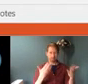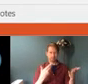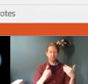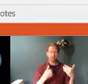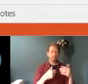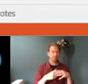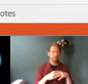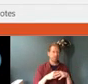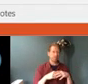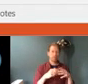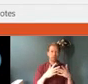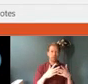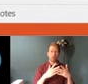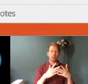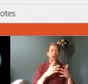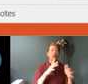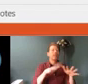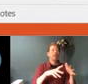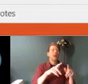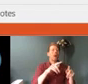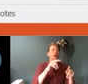beads on a necklace.